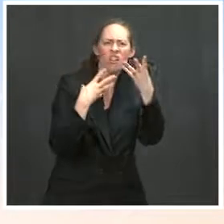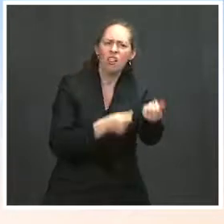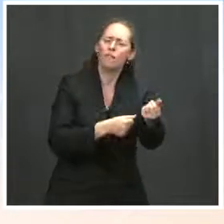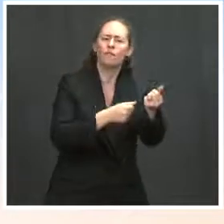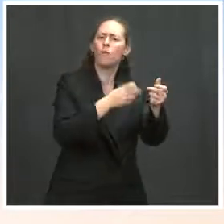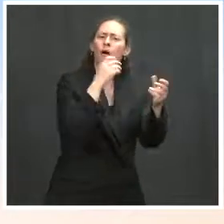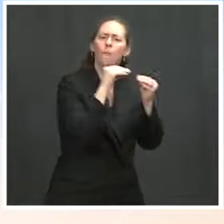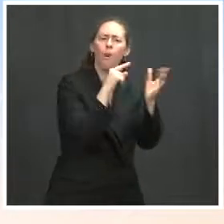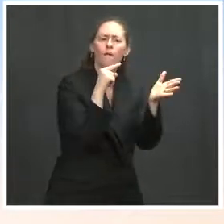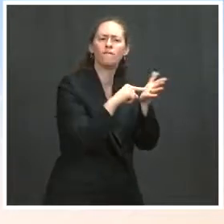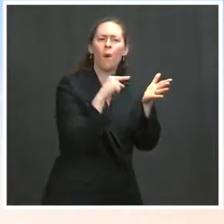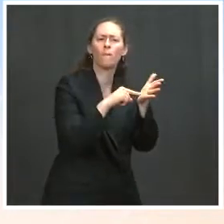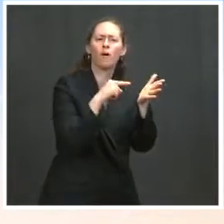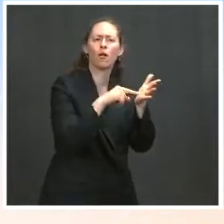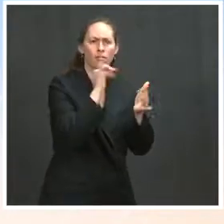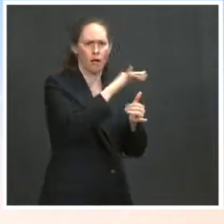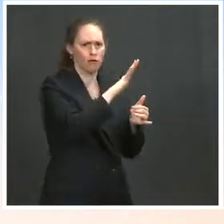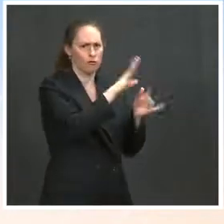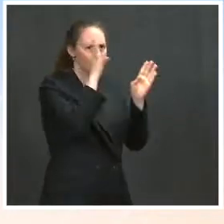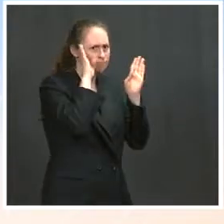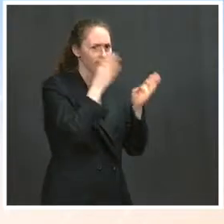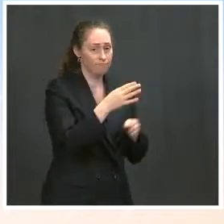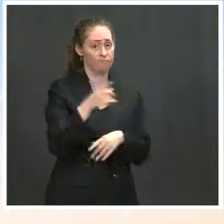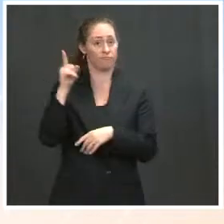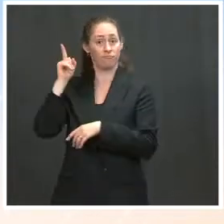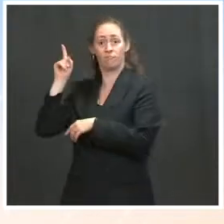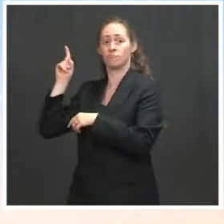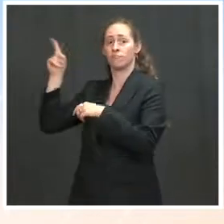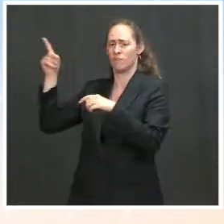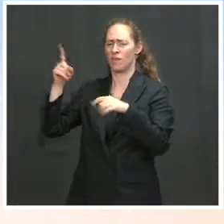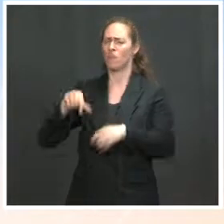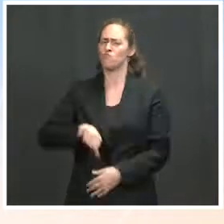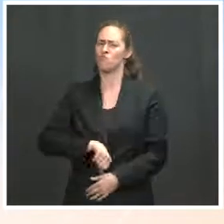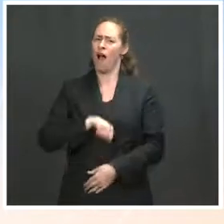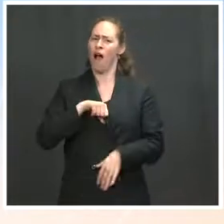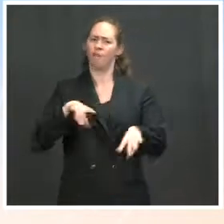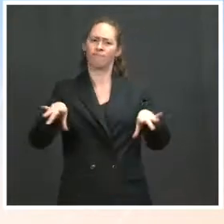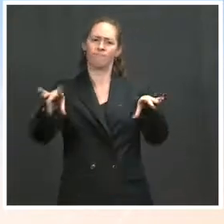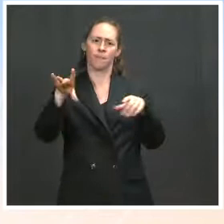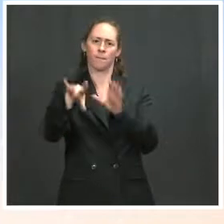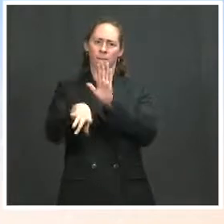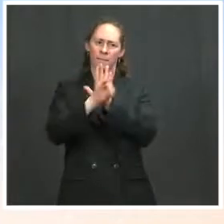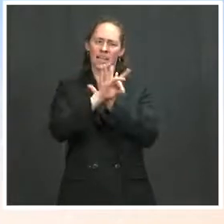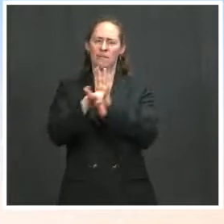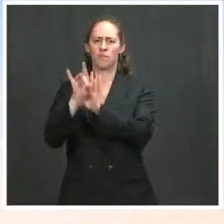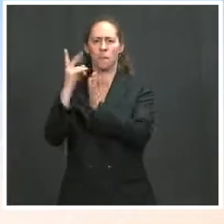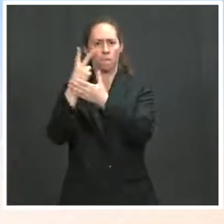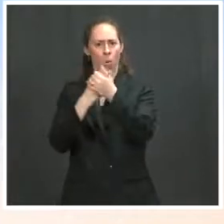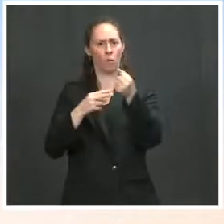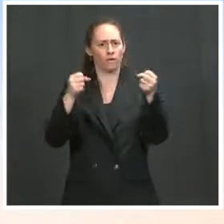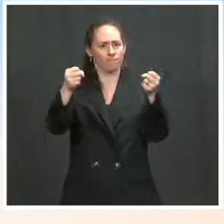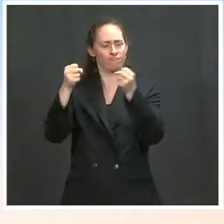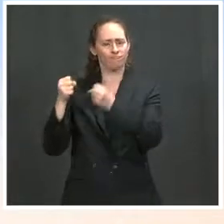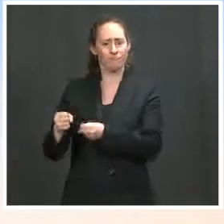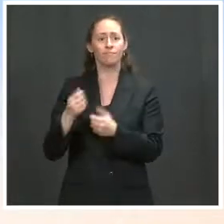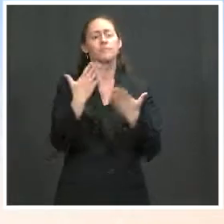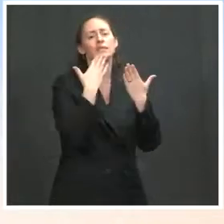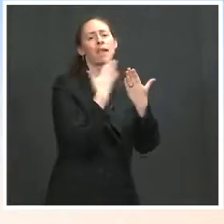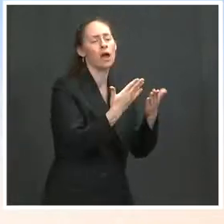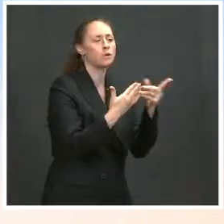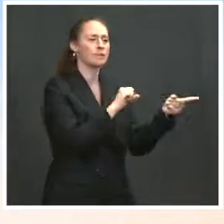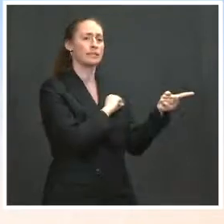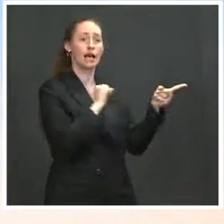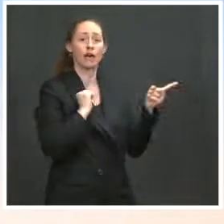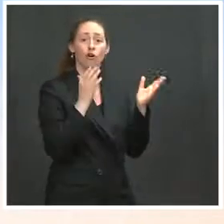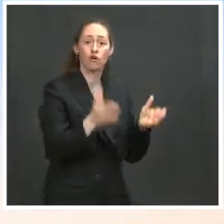nominate Kristen and Chiquita for these positions, thanks the Senate for their bipartisan confirmation, and is honored to